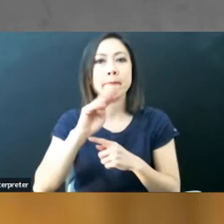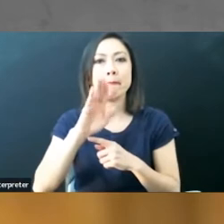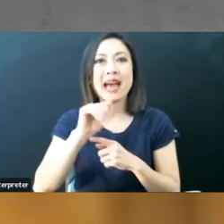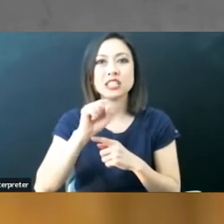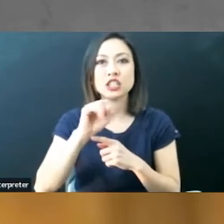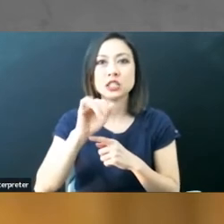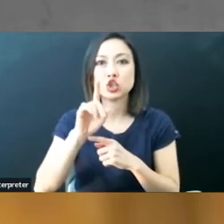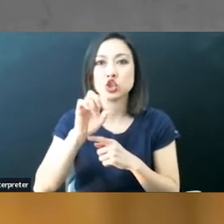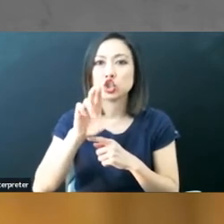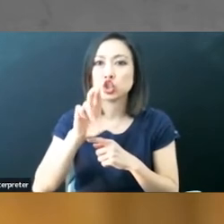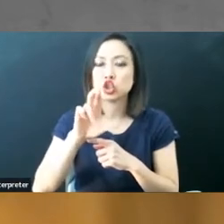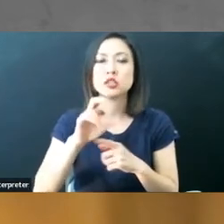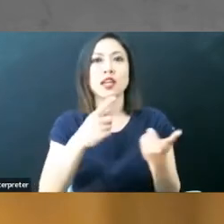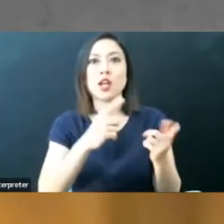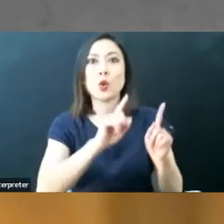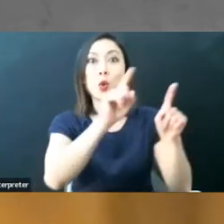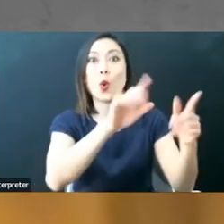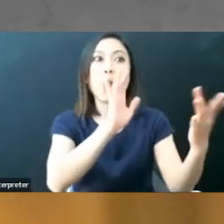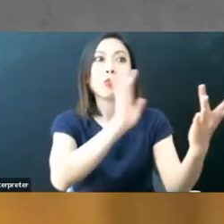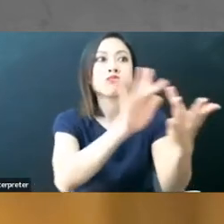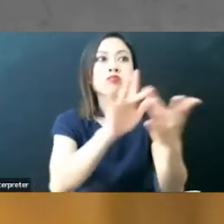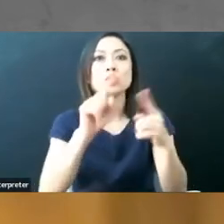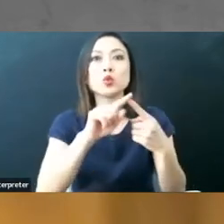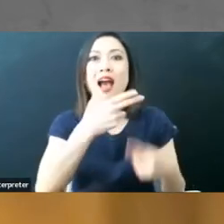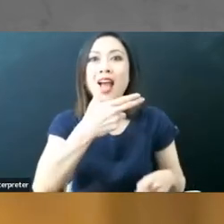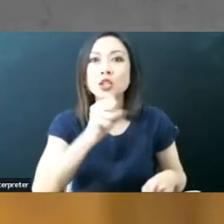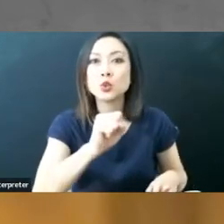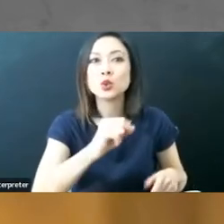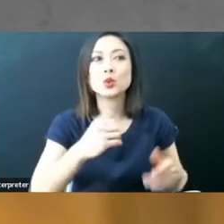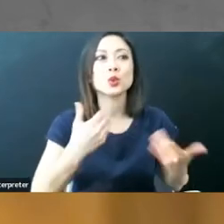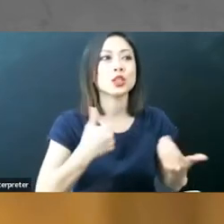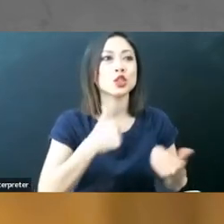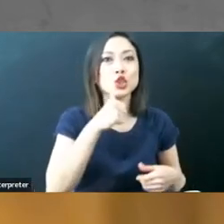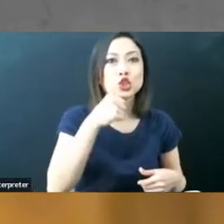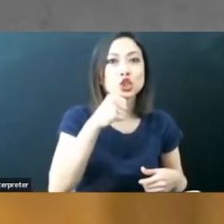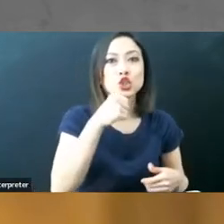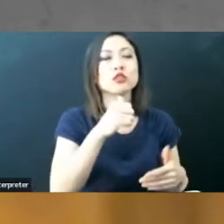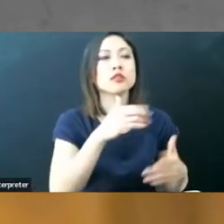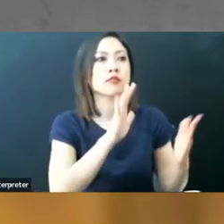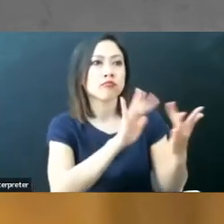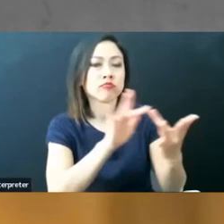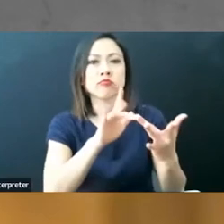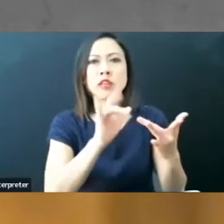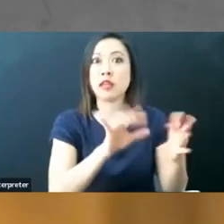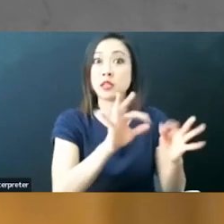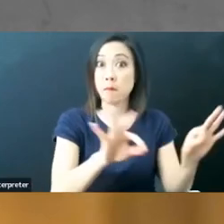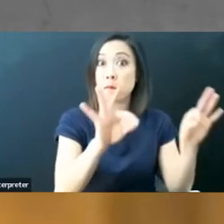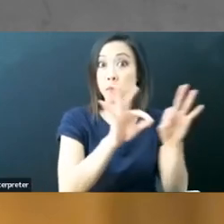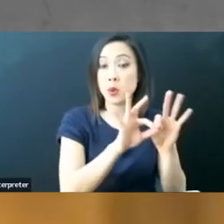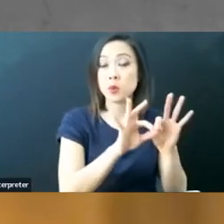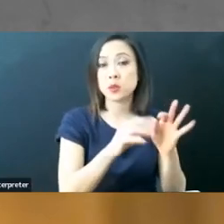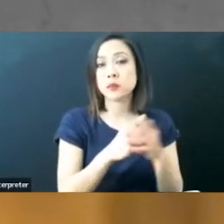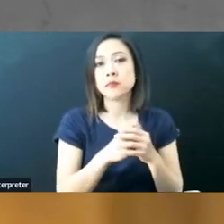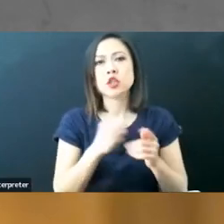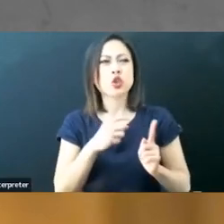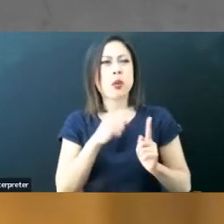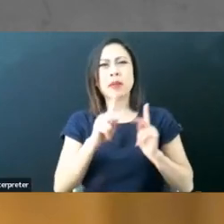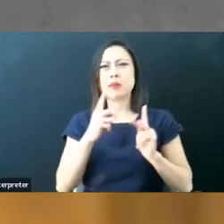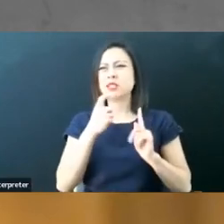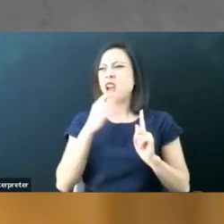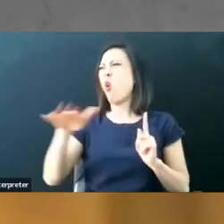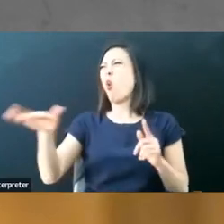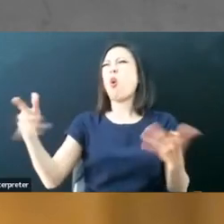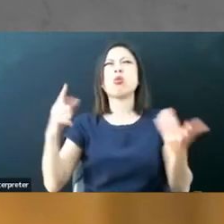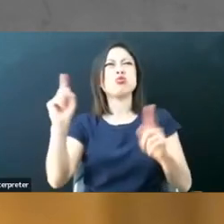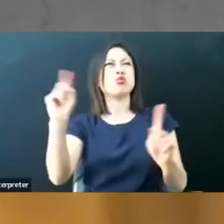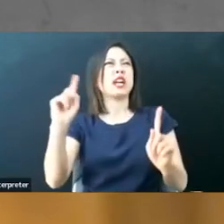in high school. So yes, increase the funnel, but I think that's important, but that's not an excuse. There's still amazing talent